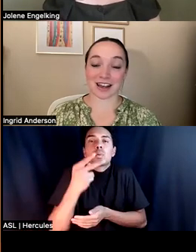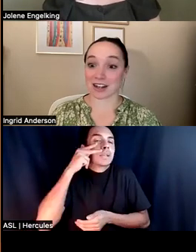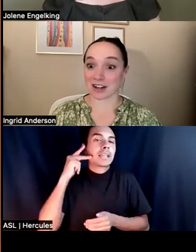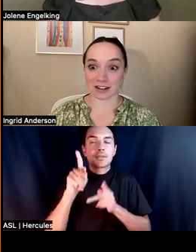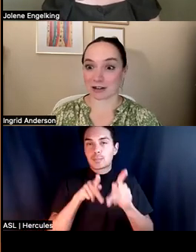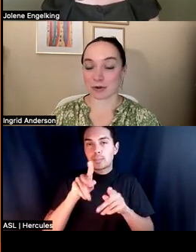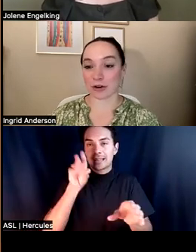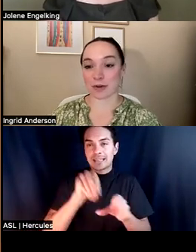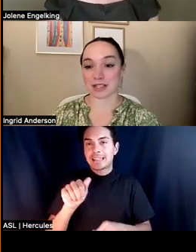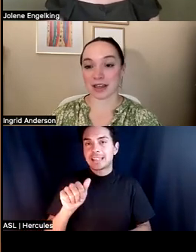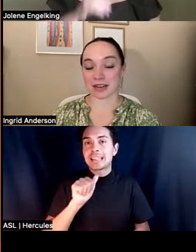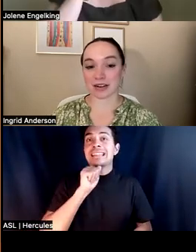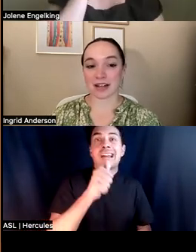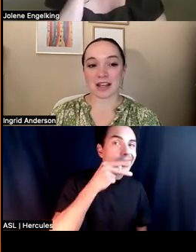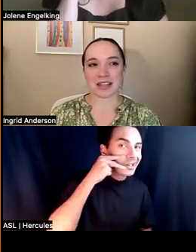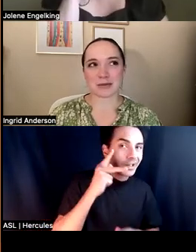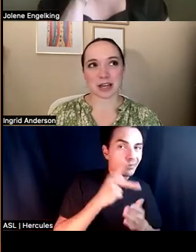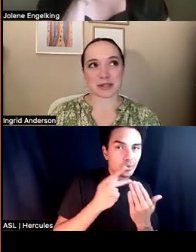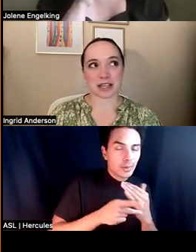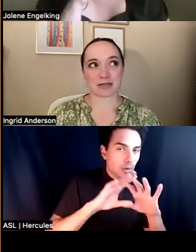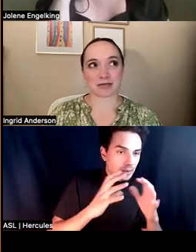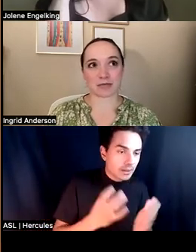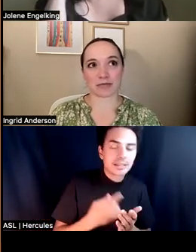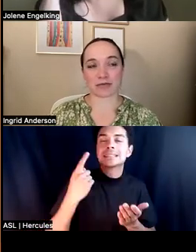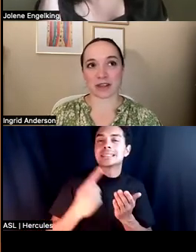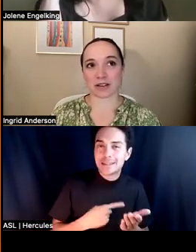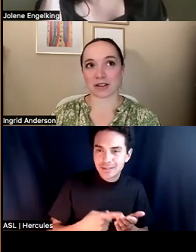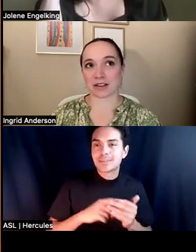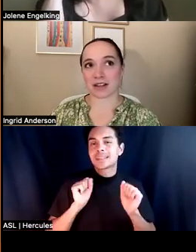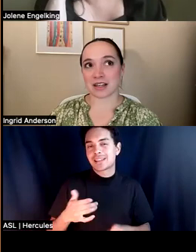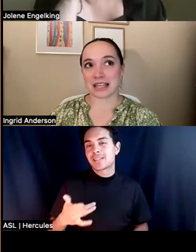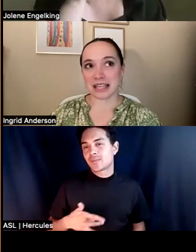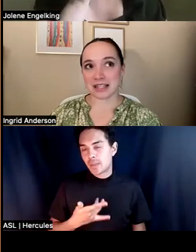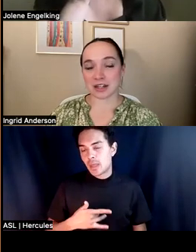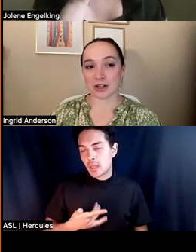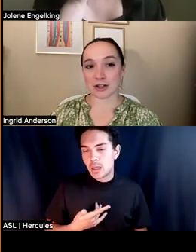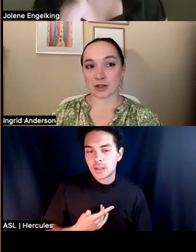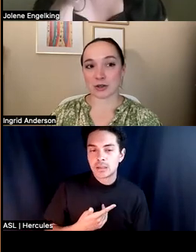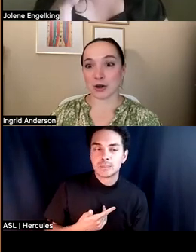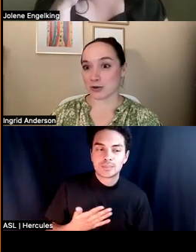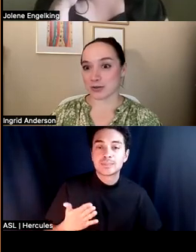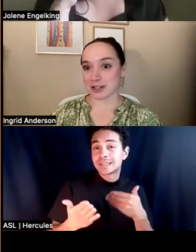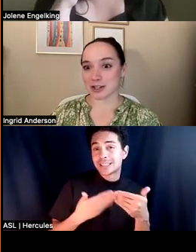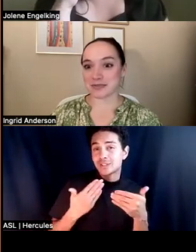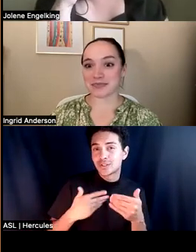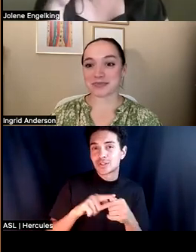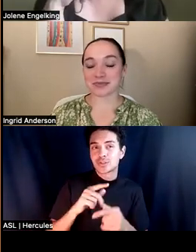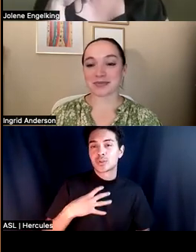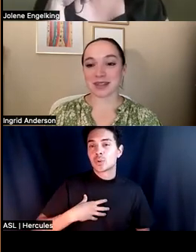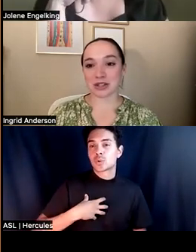a non-Native program altogether. Sometimes it can feel easier to code